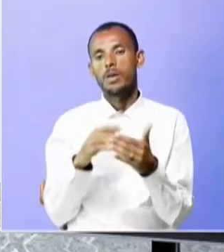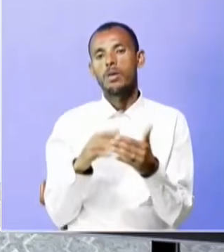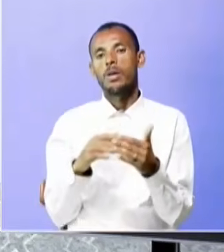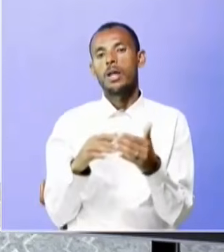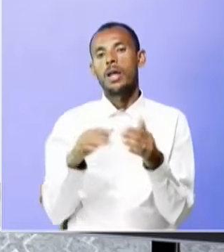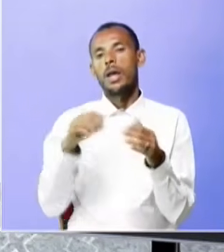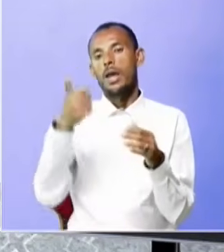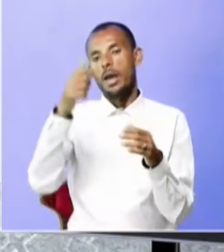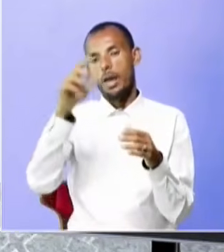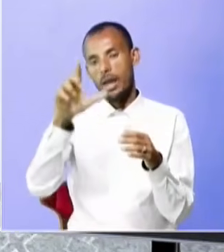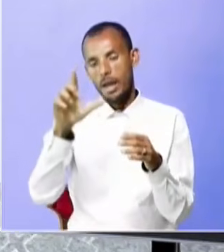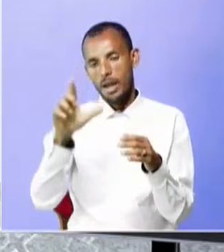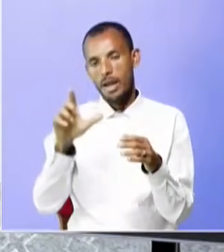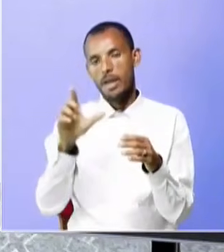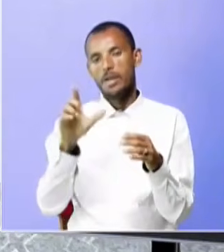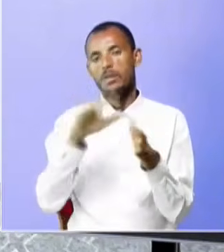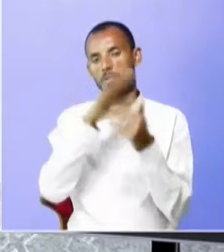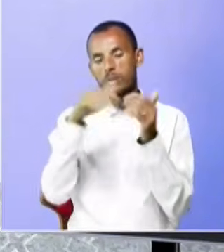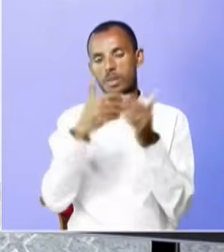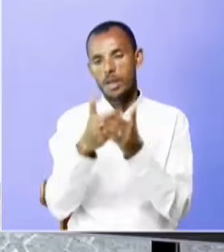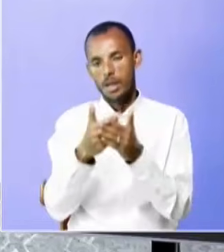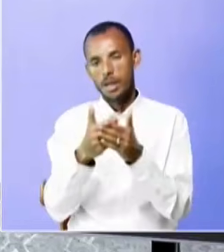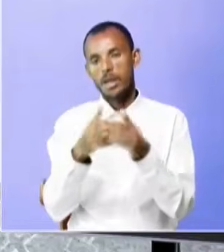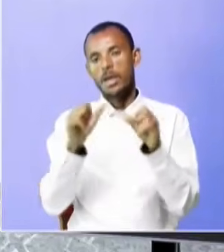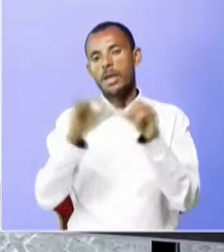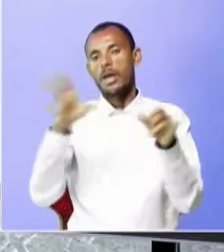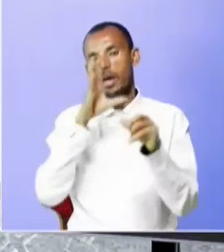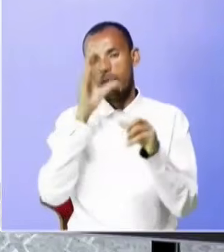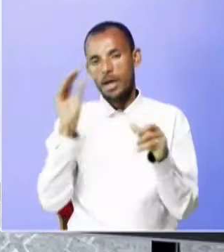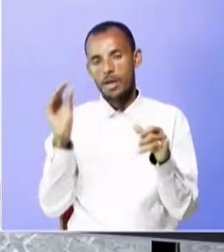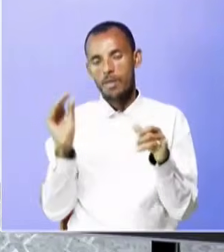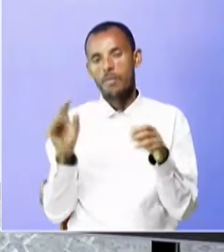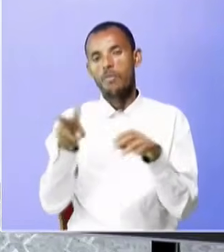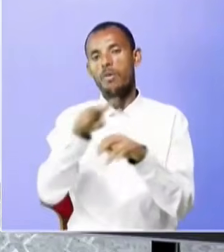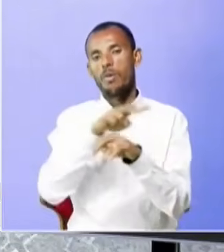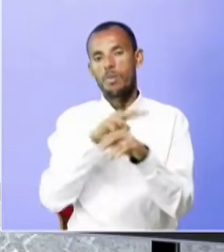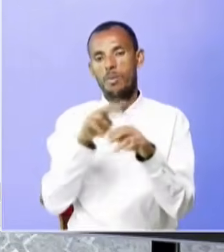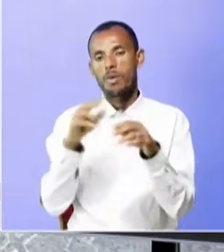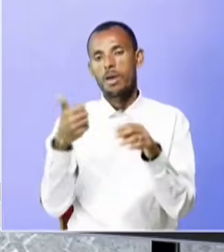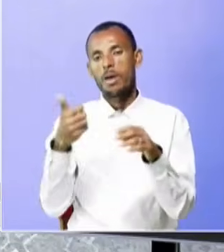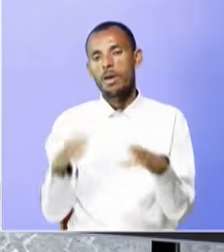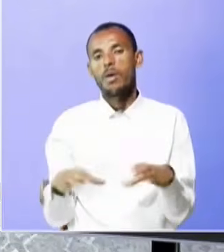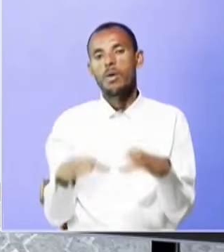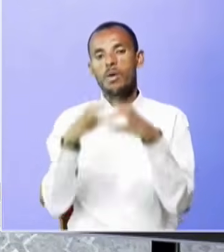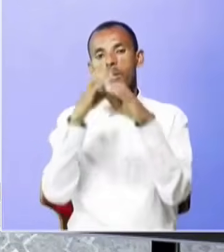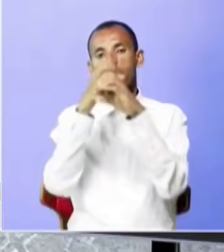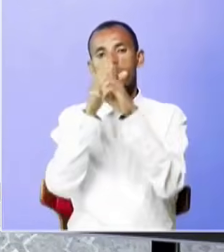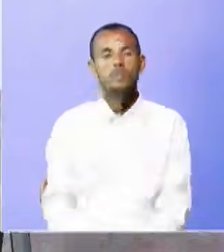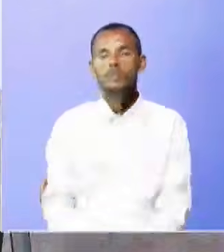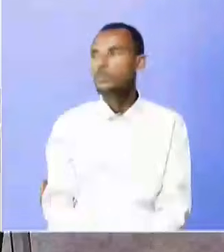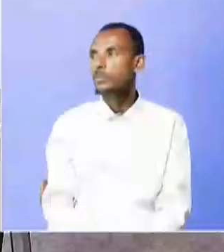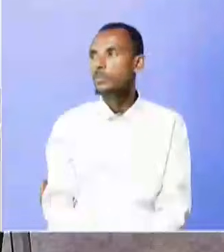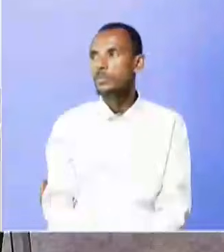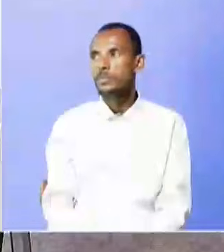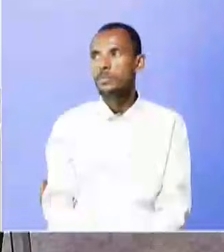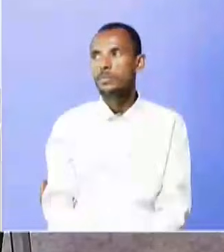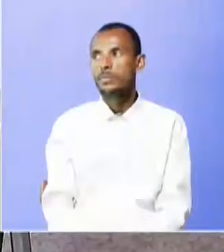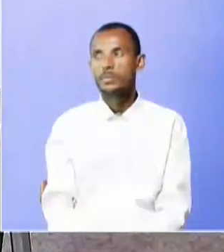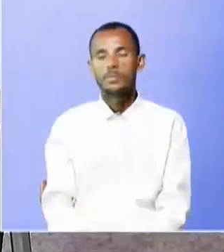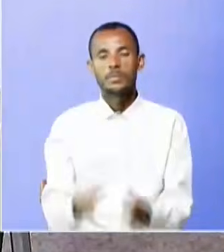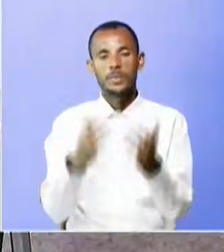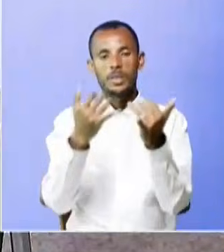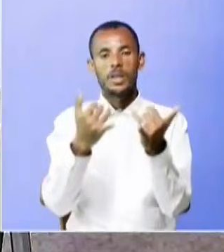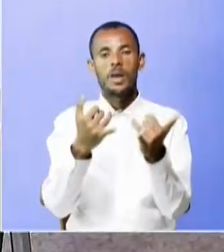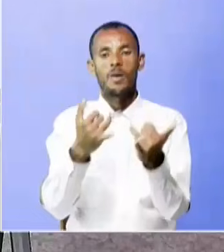lateral surface area, total surface area, and the volume of a cone. Good. Now